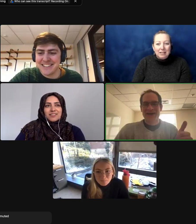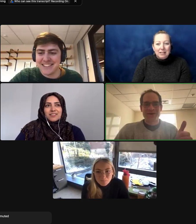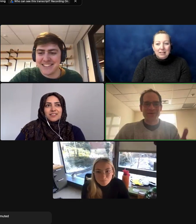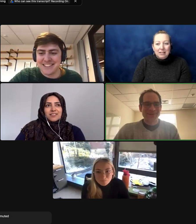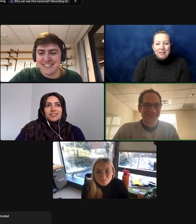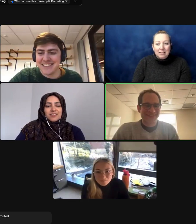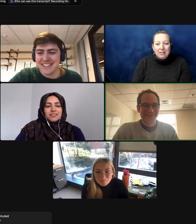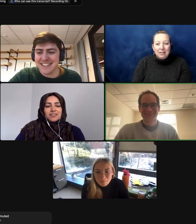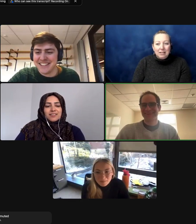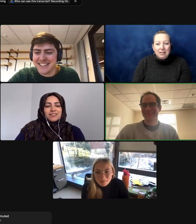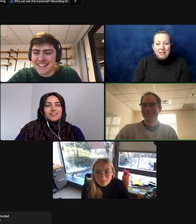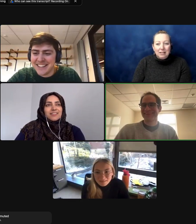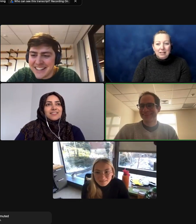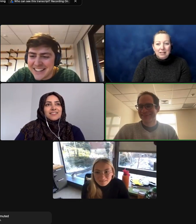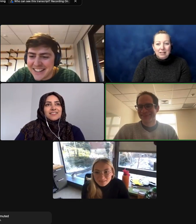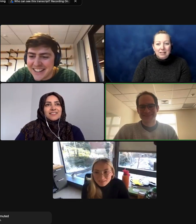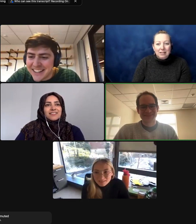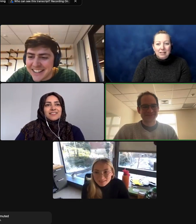From the top.